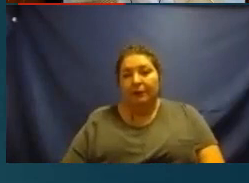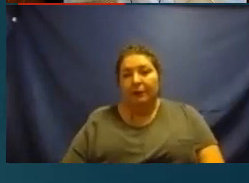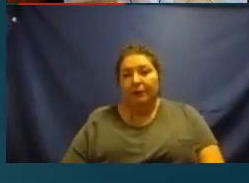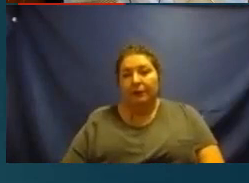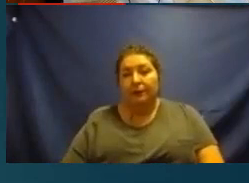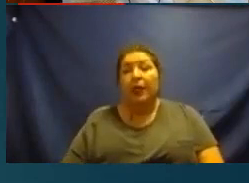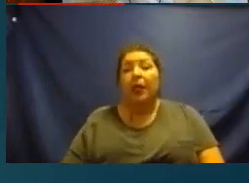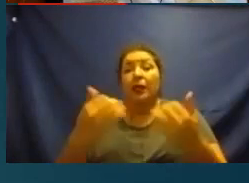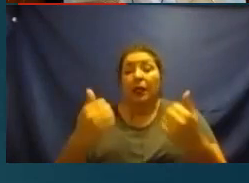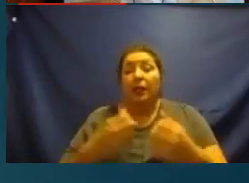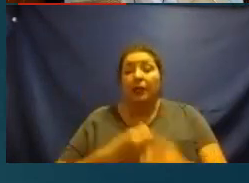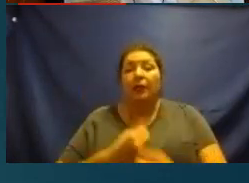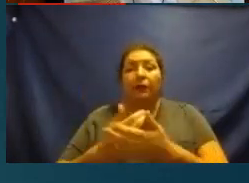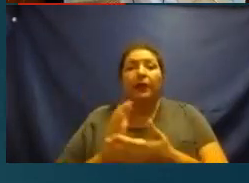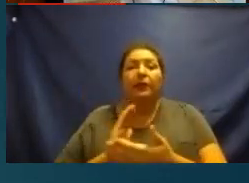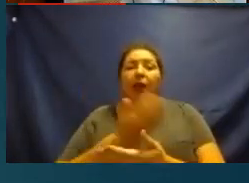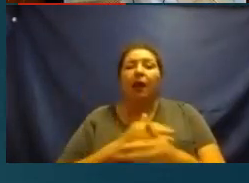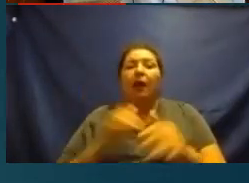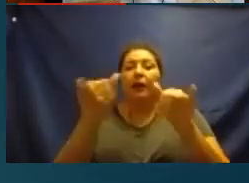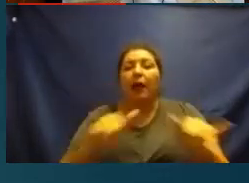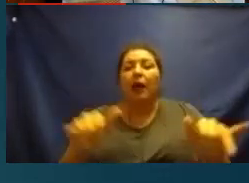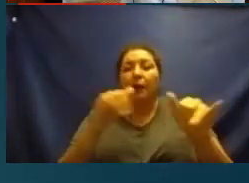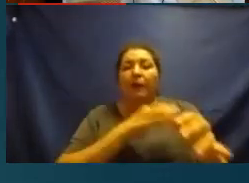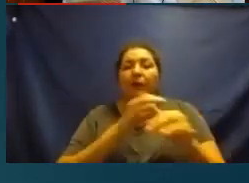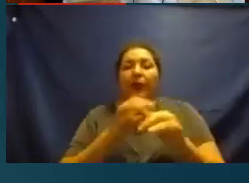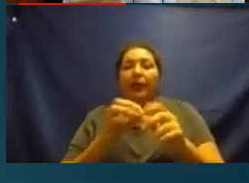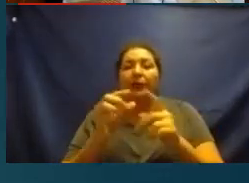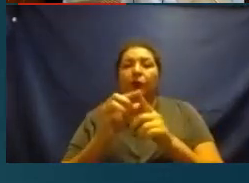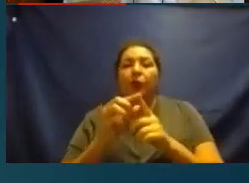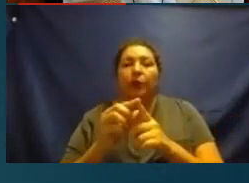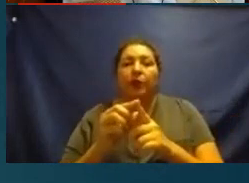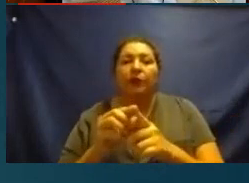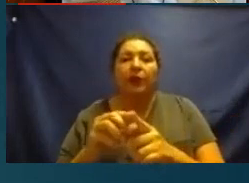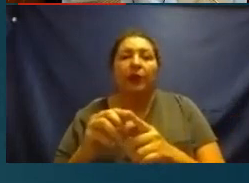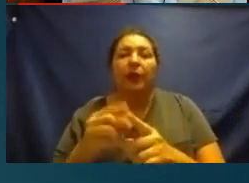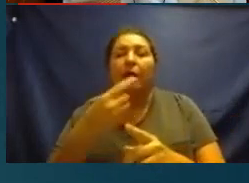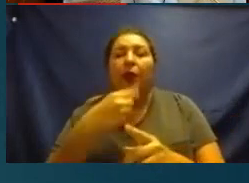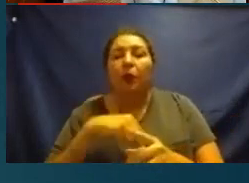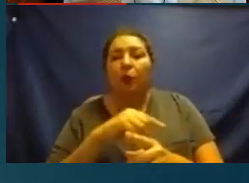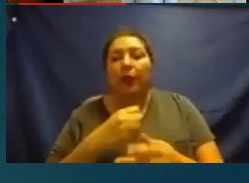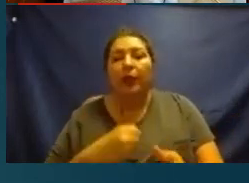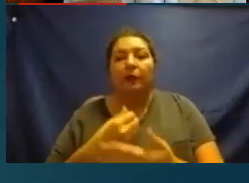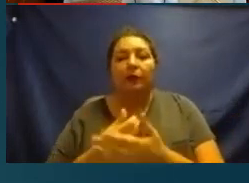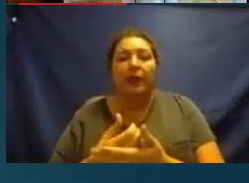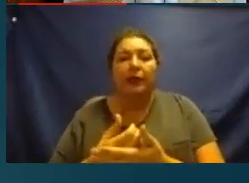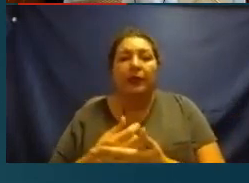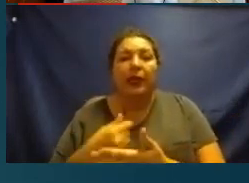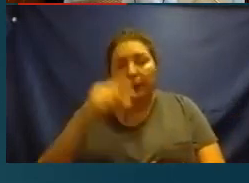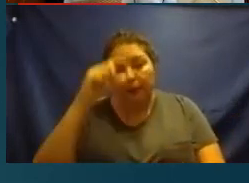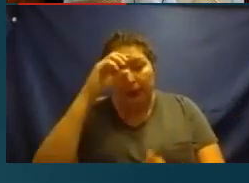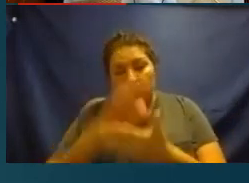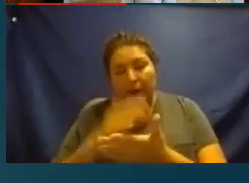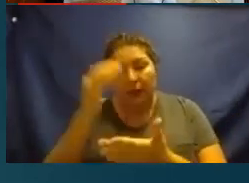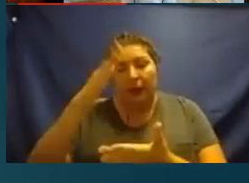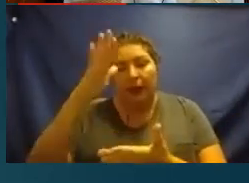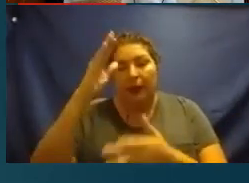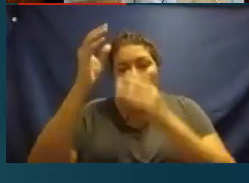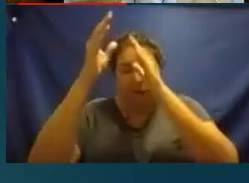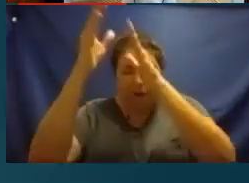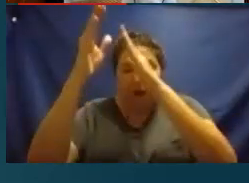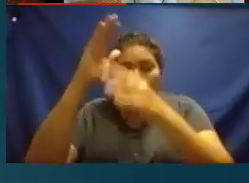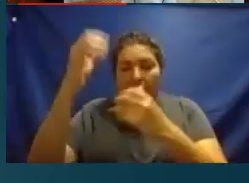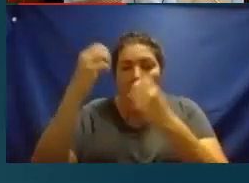Now let us confess our common faith in the words of the Apostles' Creed. We confess. I believe in God, the Father